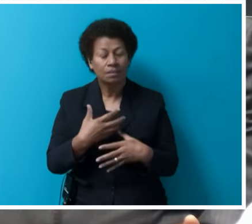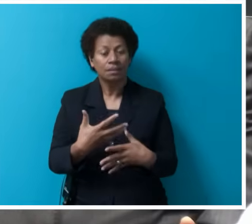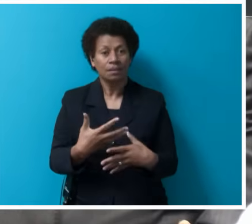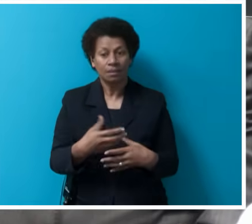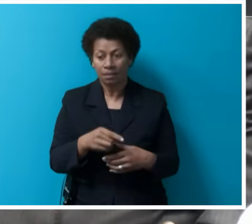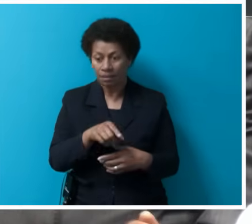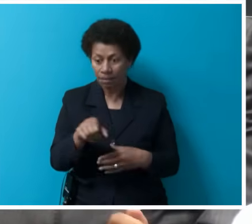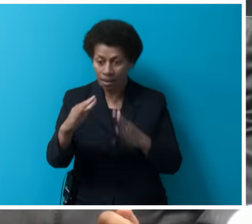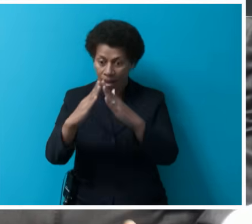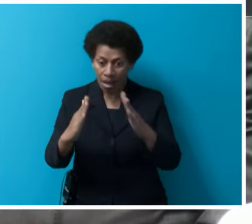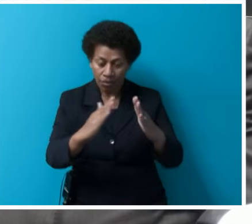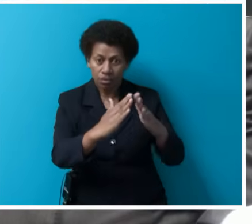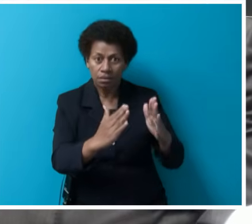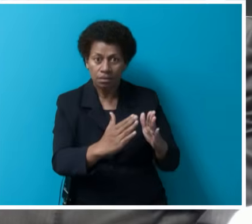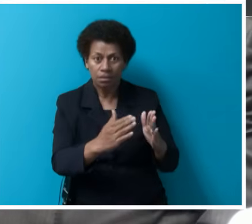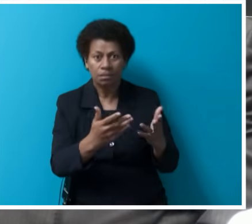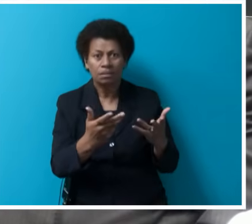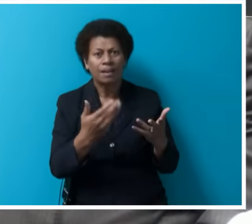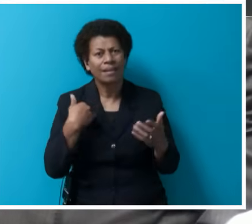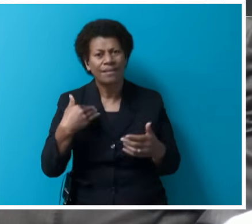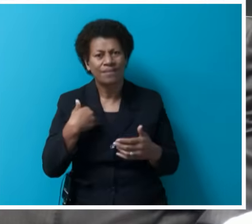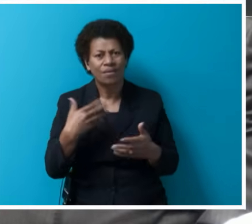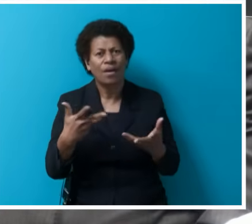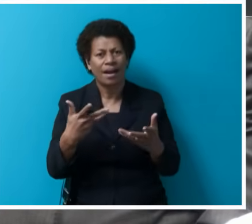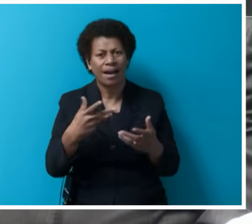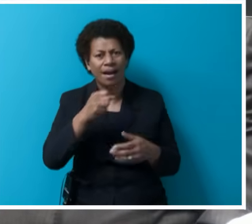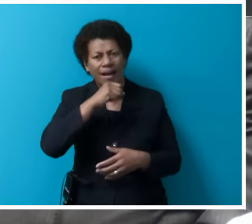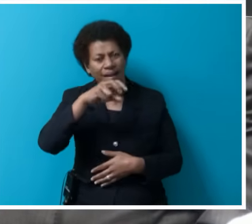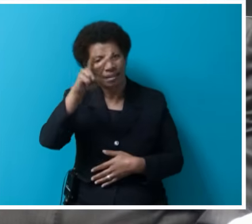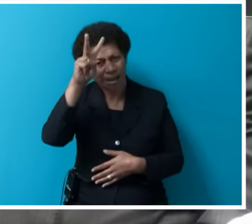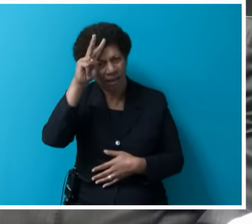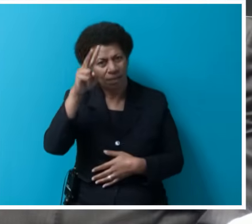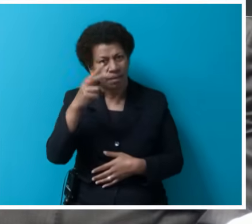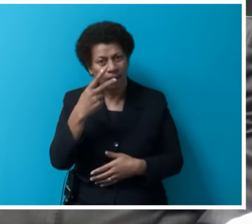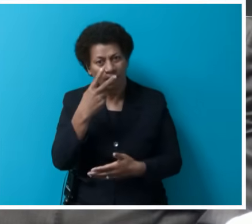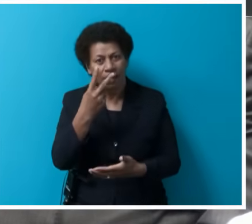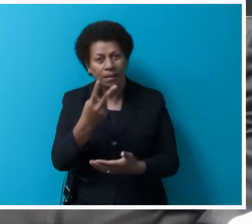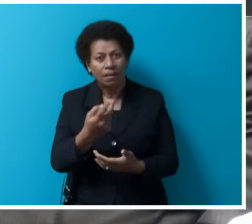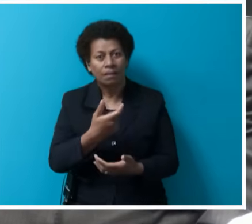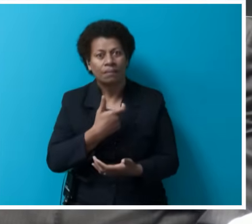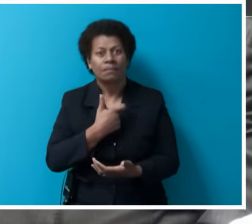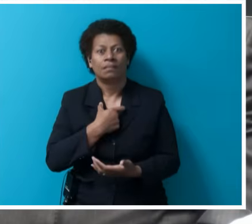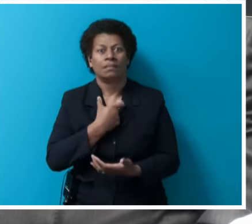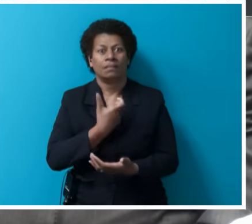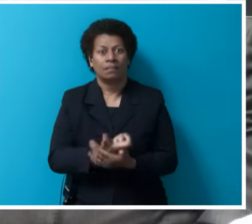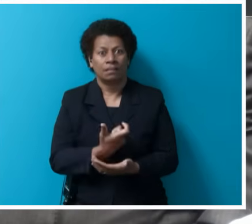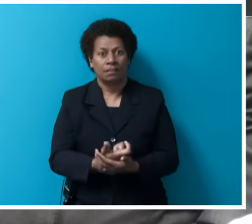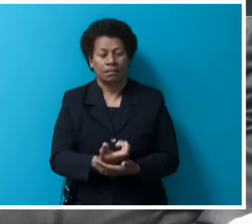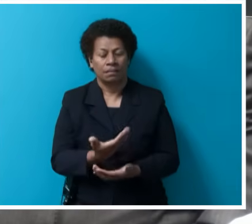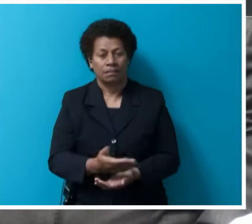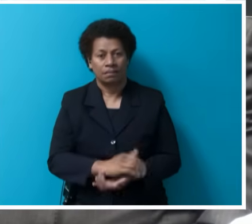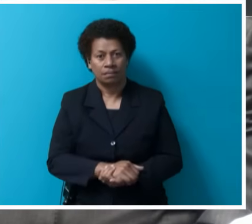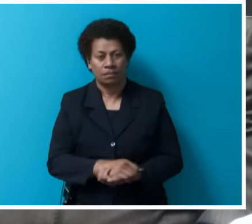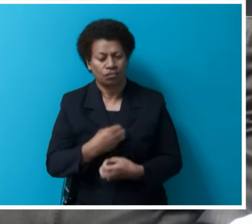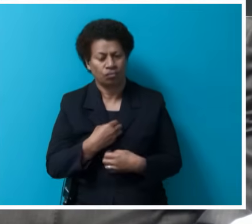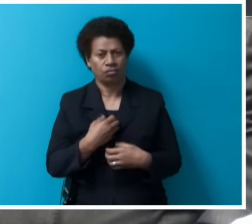shocked, Mr. Speaker. And for the schools, it's even worse. Because in the past, school